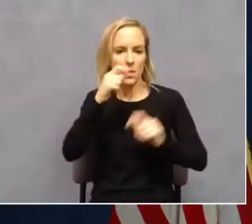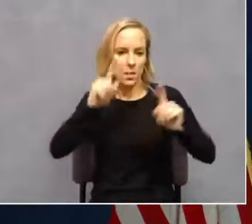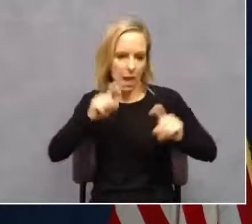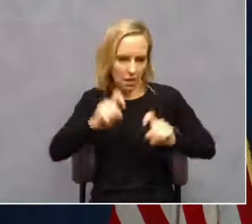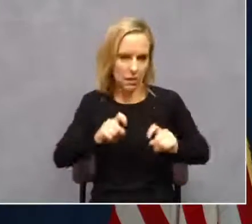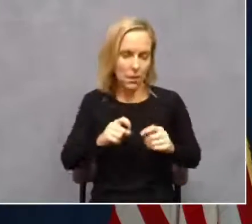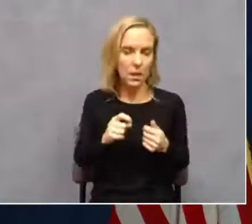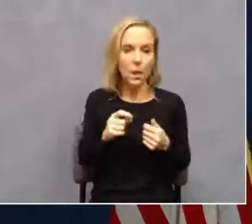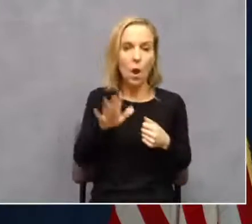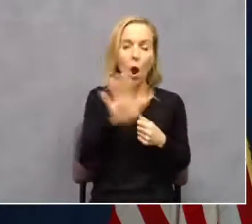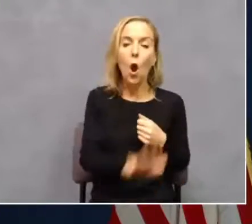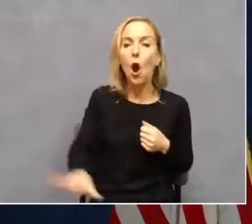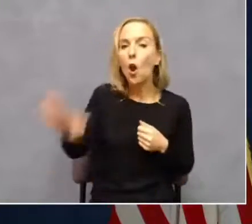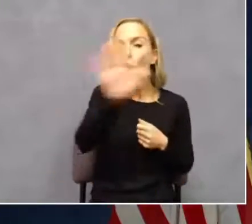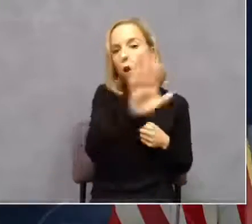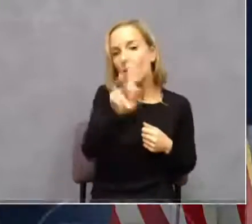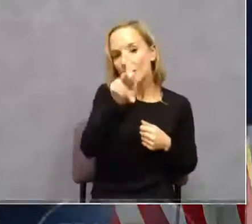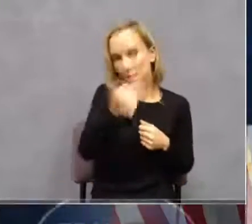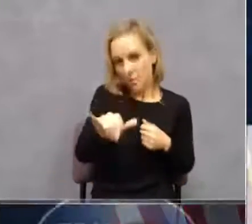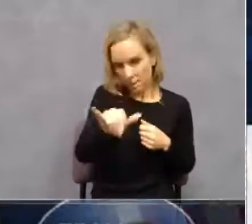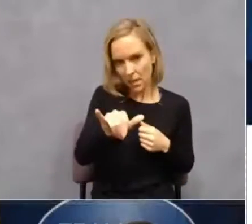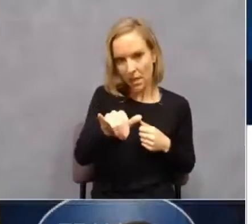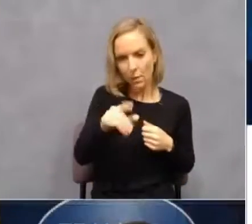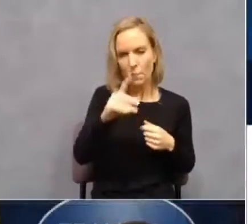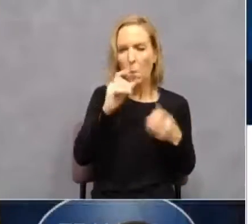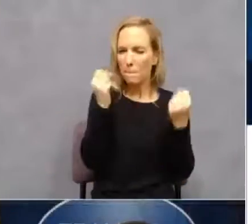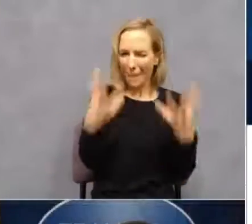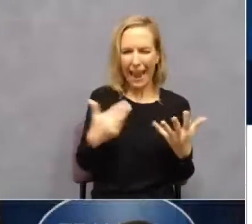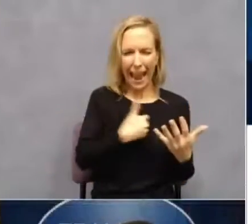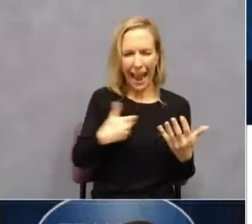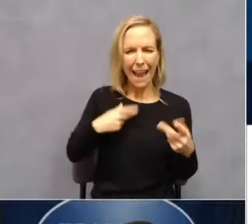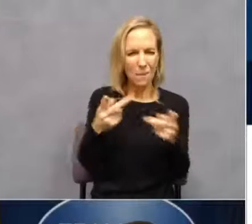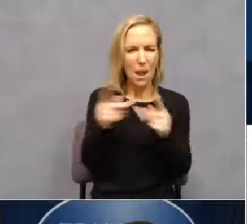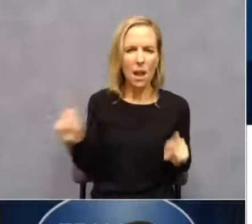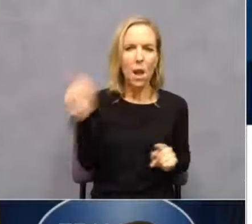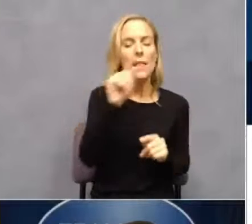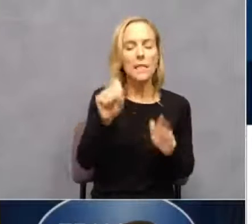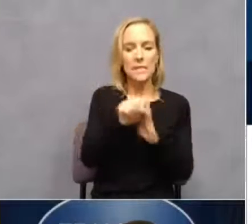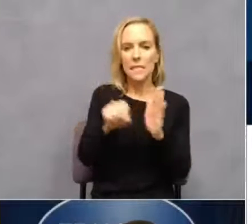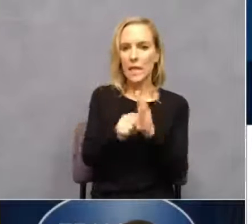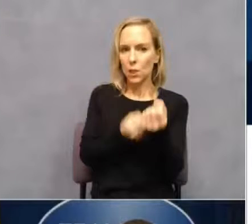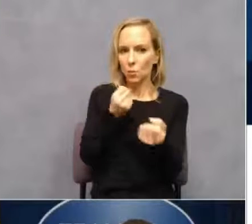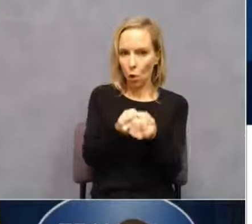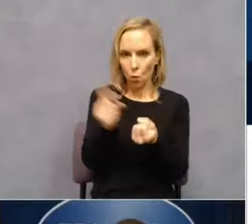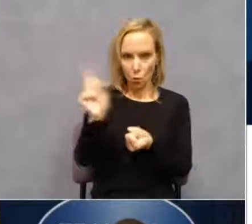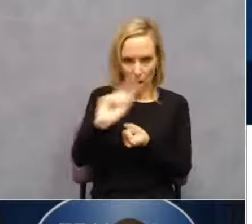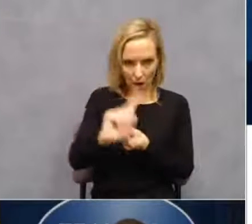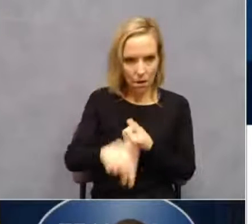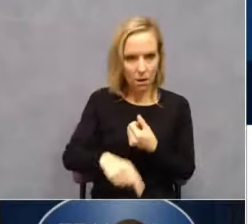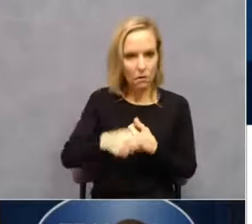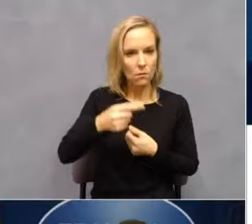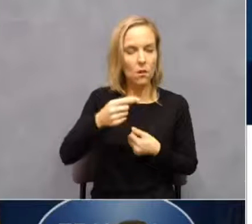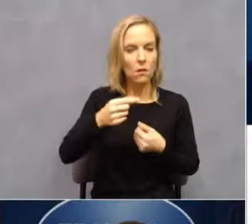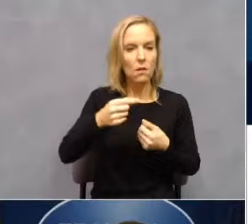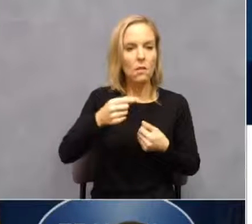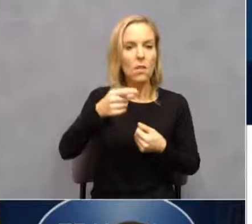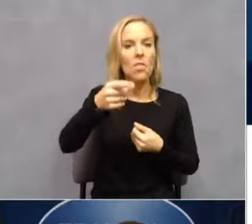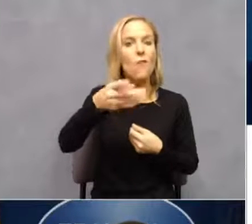that the state is helping to sponsor. First, these are our 4 new